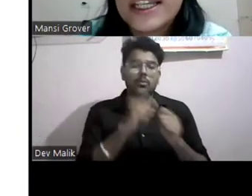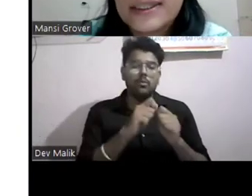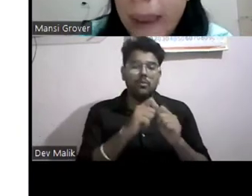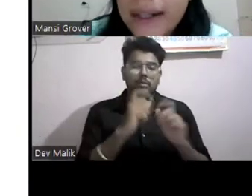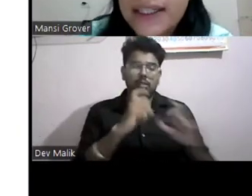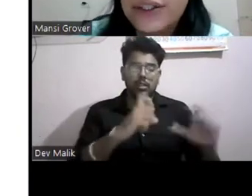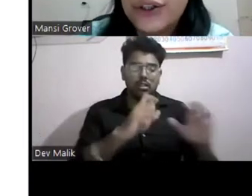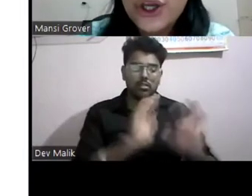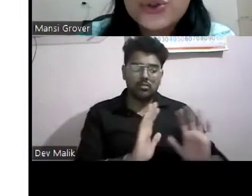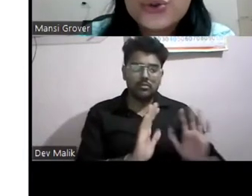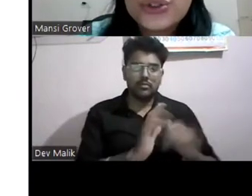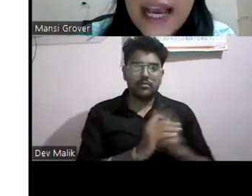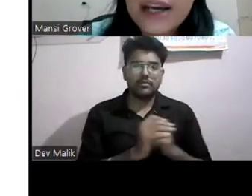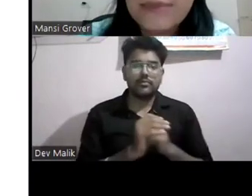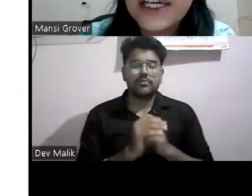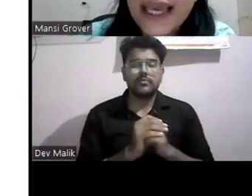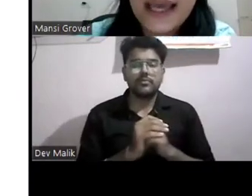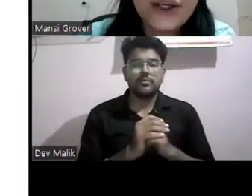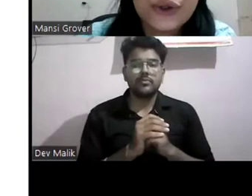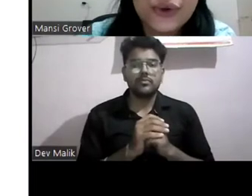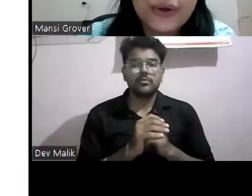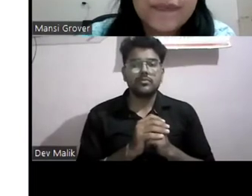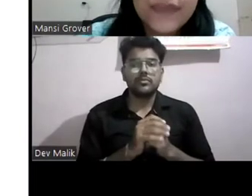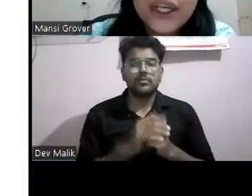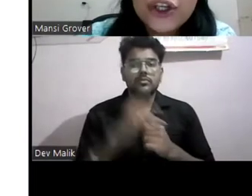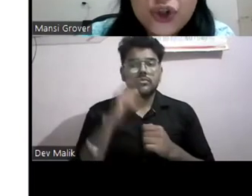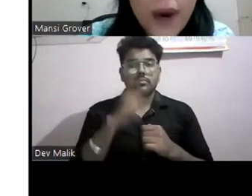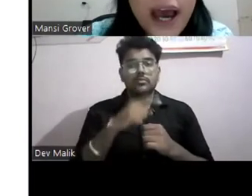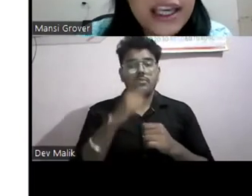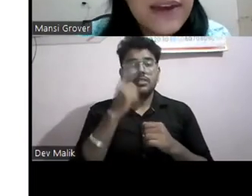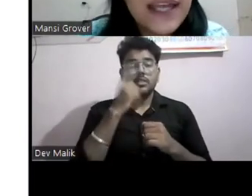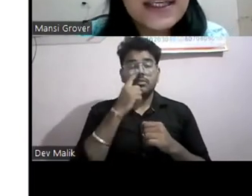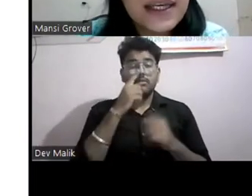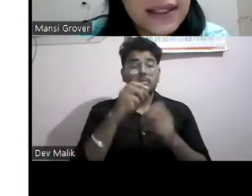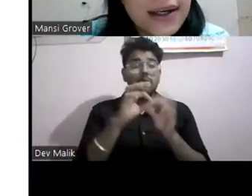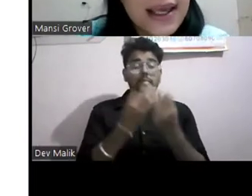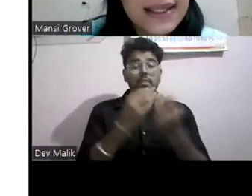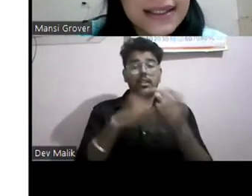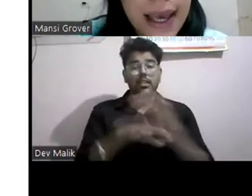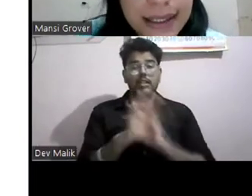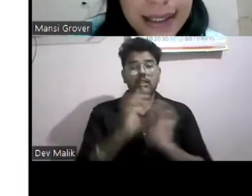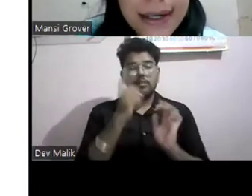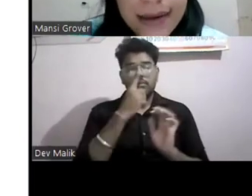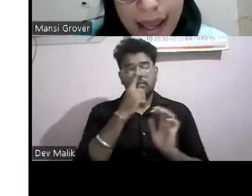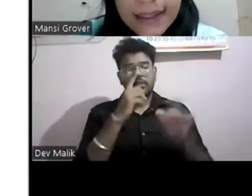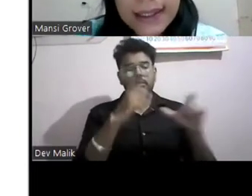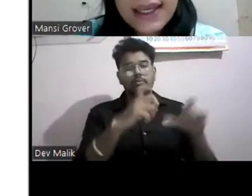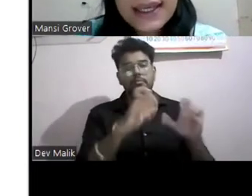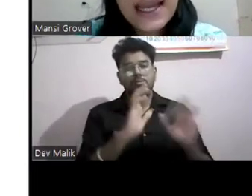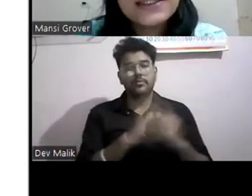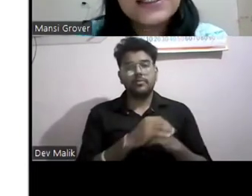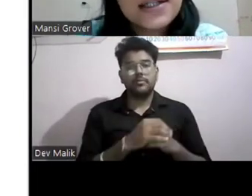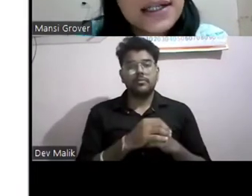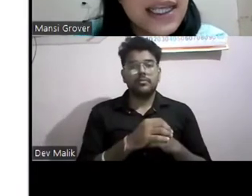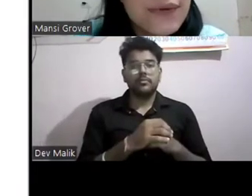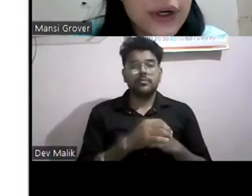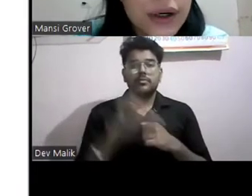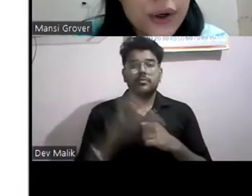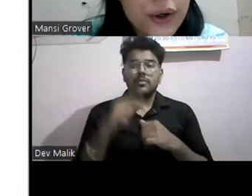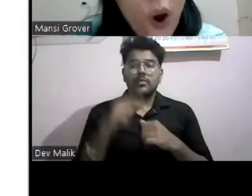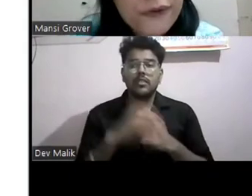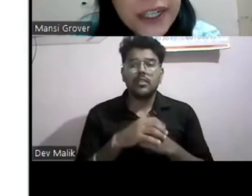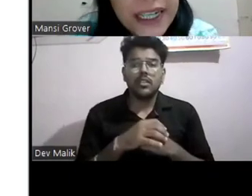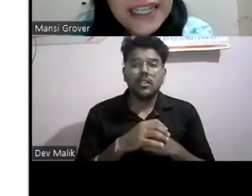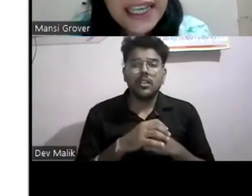who are expected to take up the caring role. Shubhangi Vaidya in her essay writes that the dirty